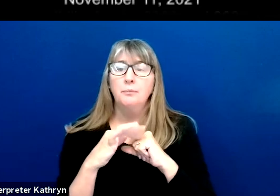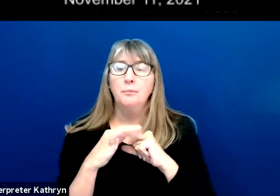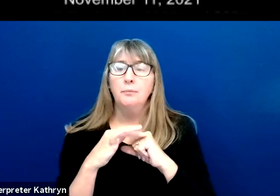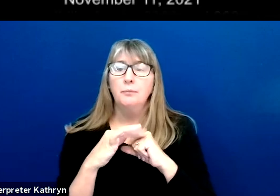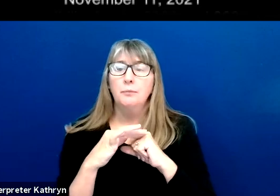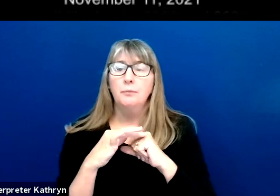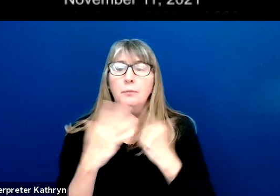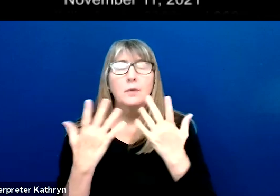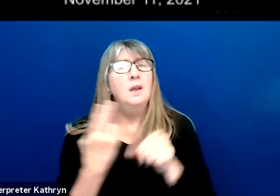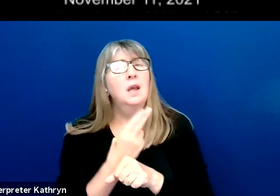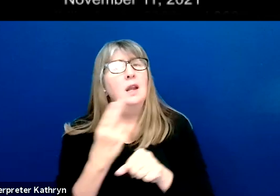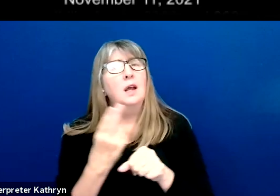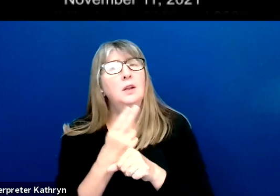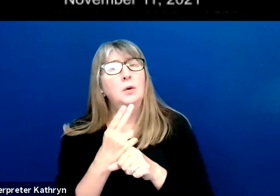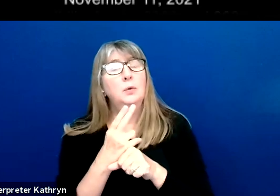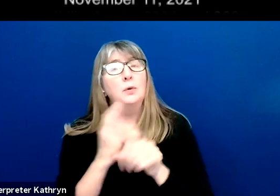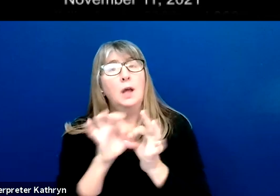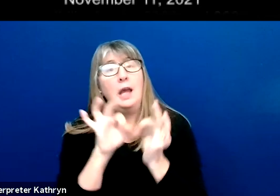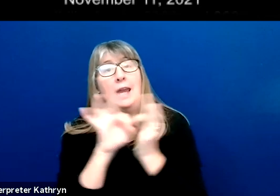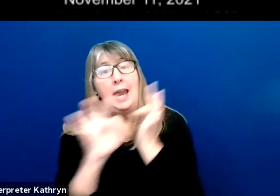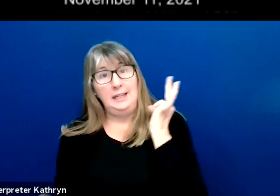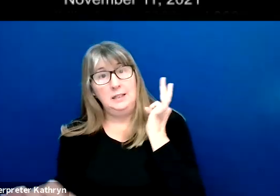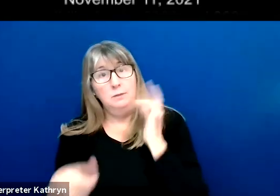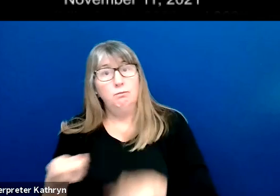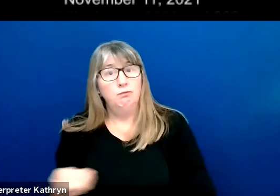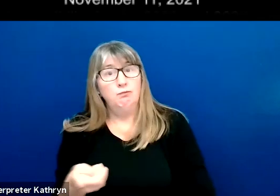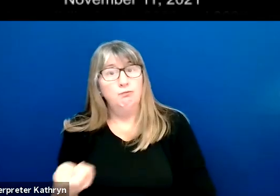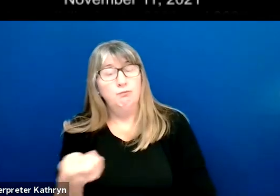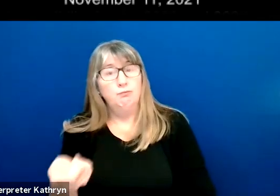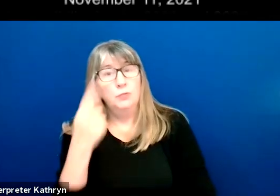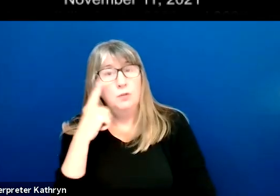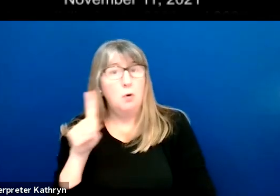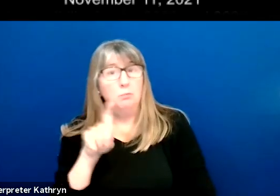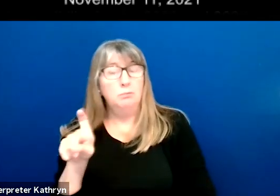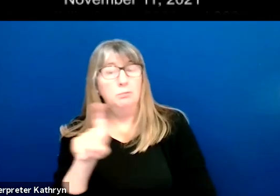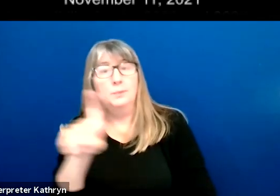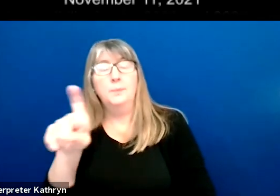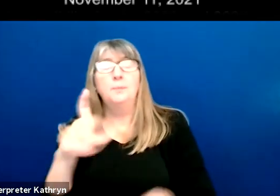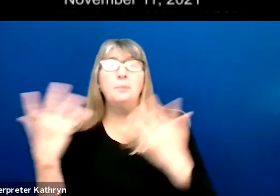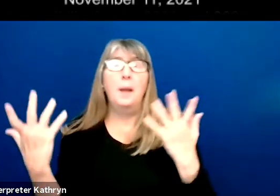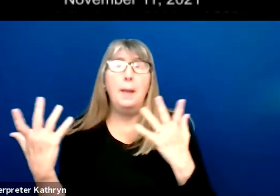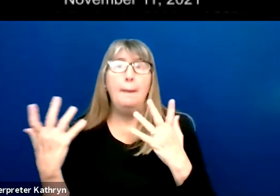I use a cane in my life to get around. I